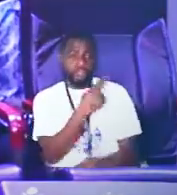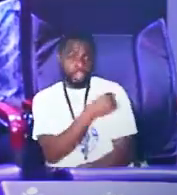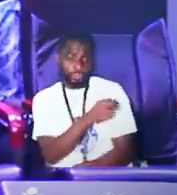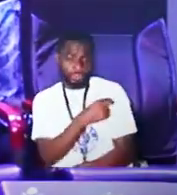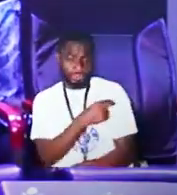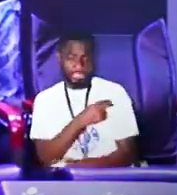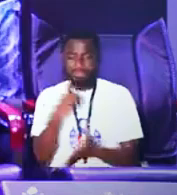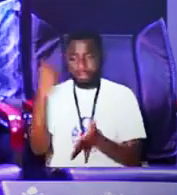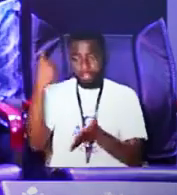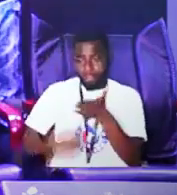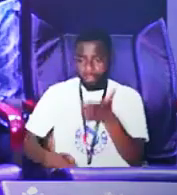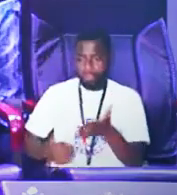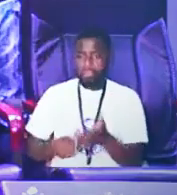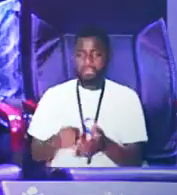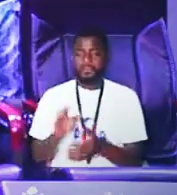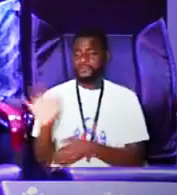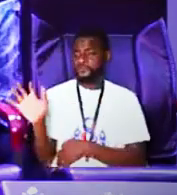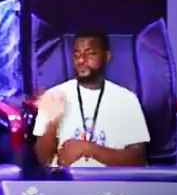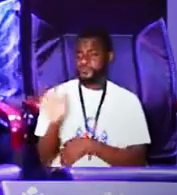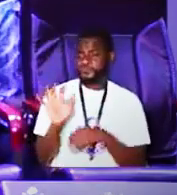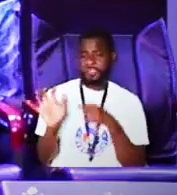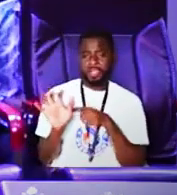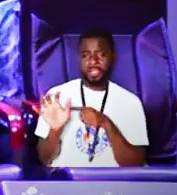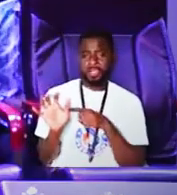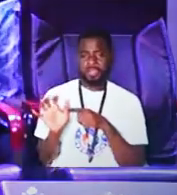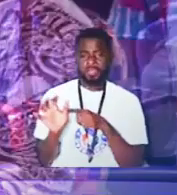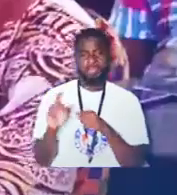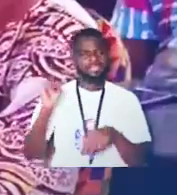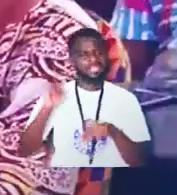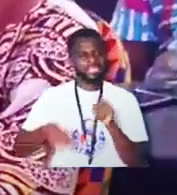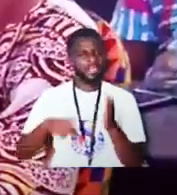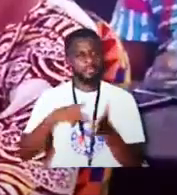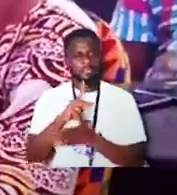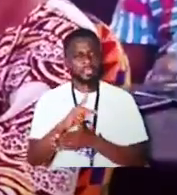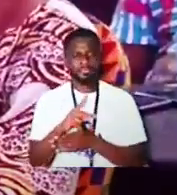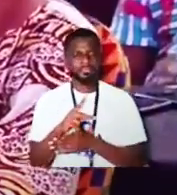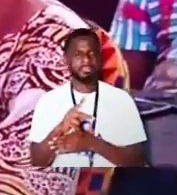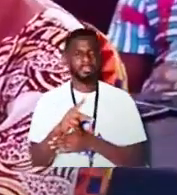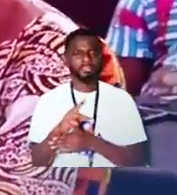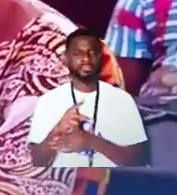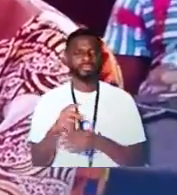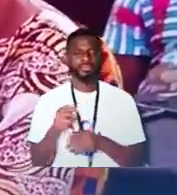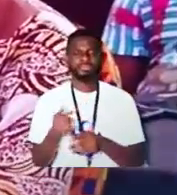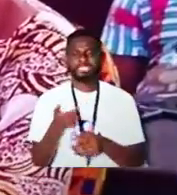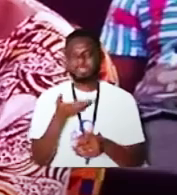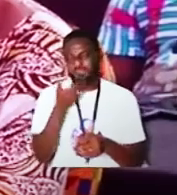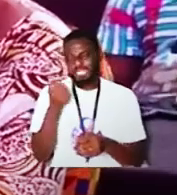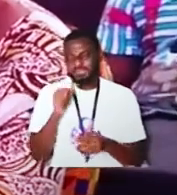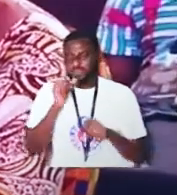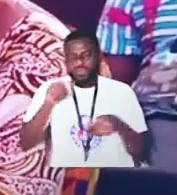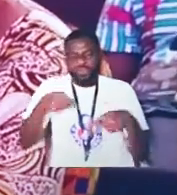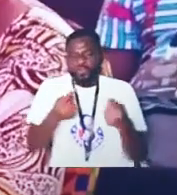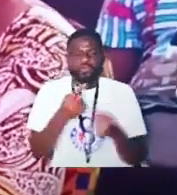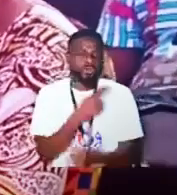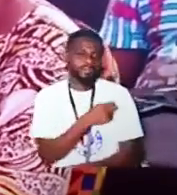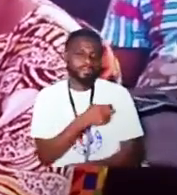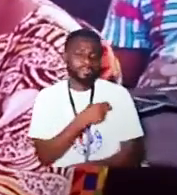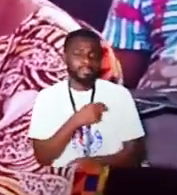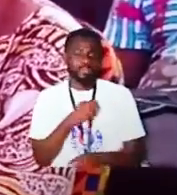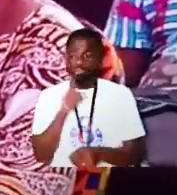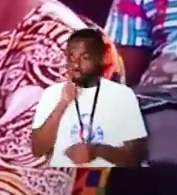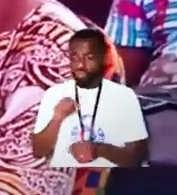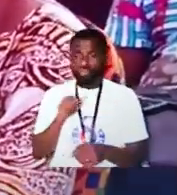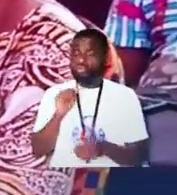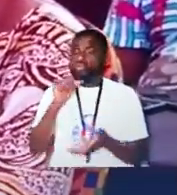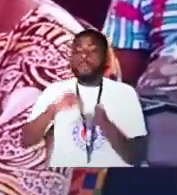cedis of drugs, they can't. So they don't go to hospital at all. Not that they are not sick. They are sick. So when